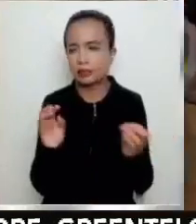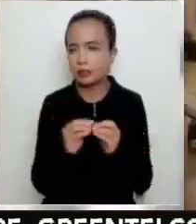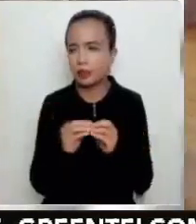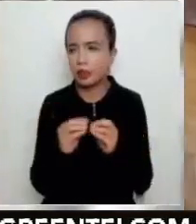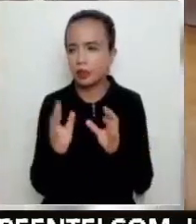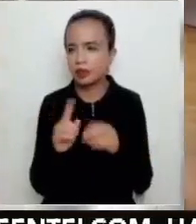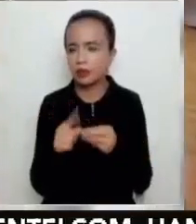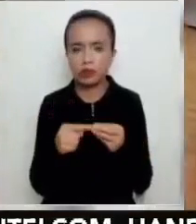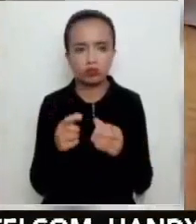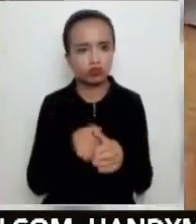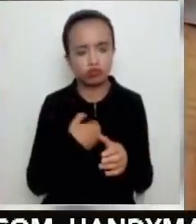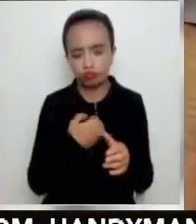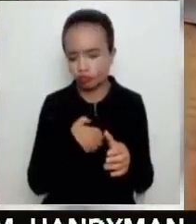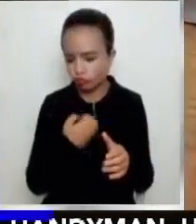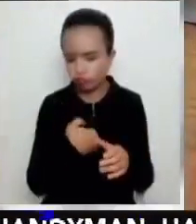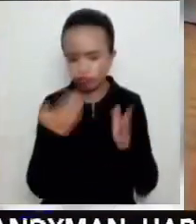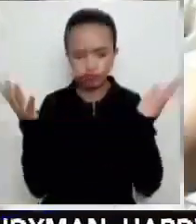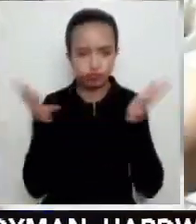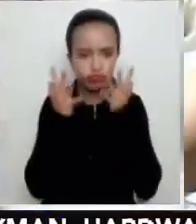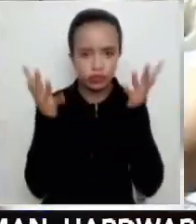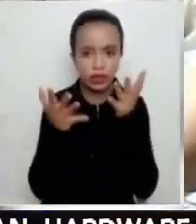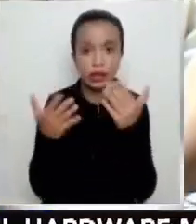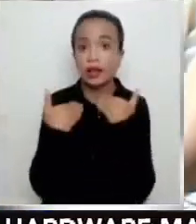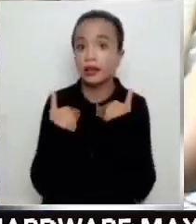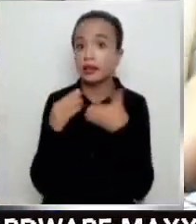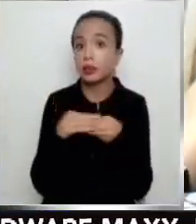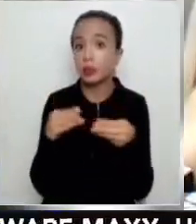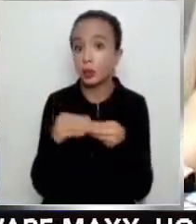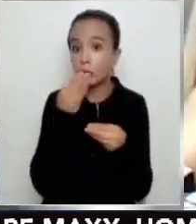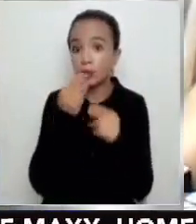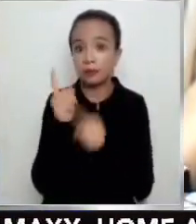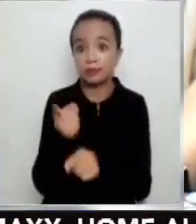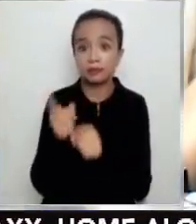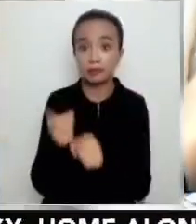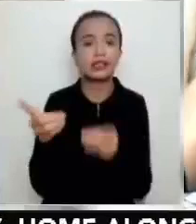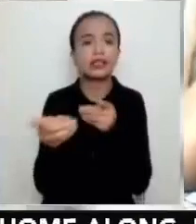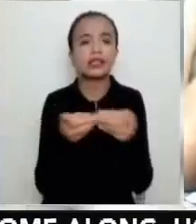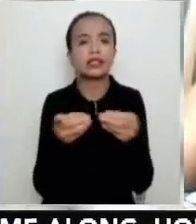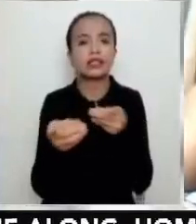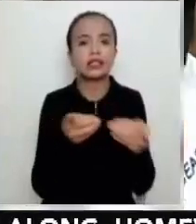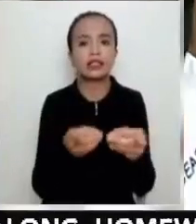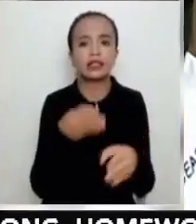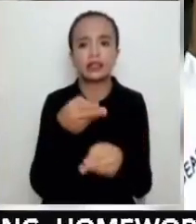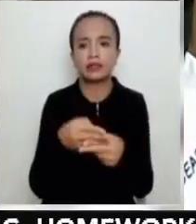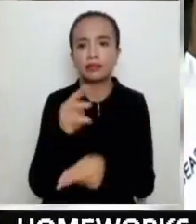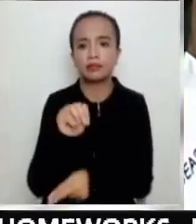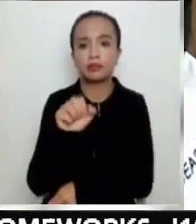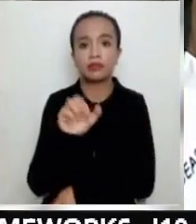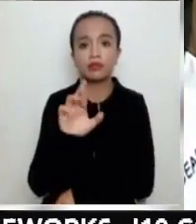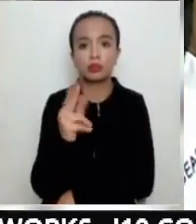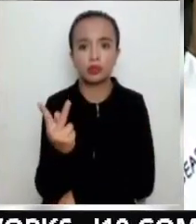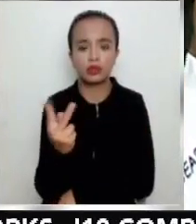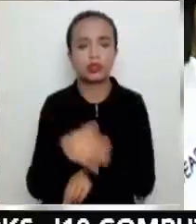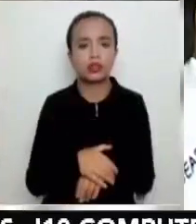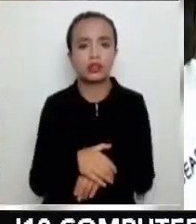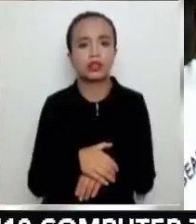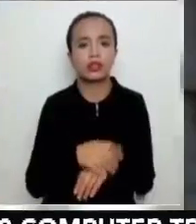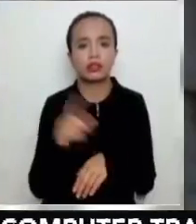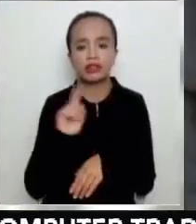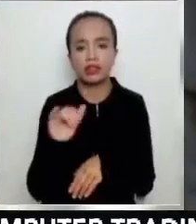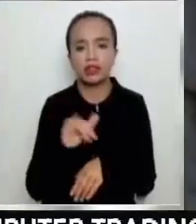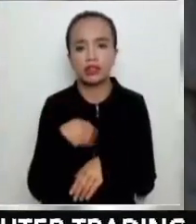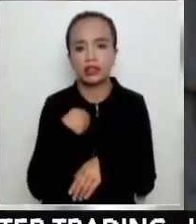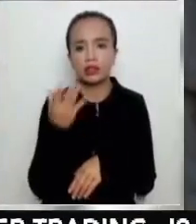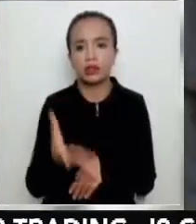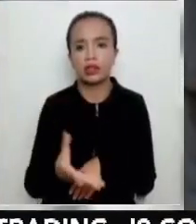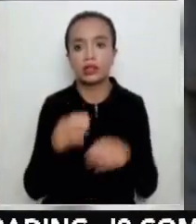emotional. Present din sa story conference ang magdidirect ng serye na si Mark de la Cruz at mga opisyal ng GMA Network.